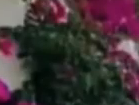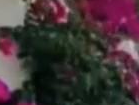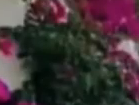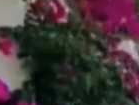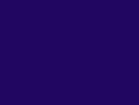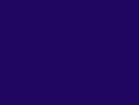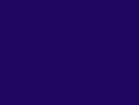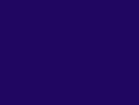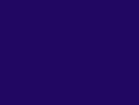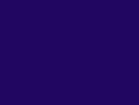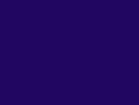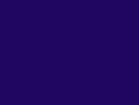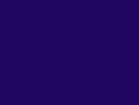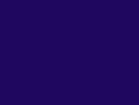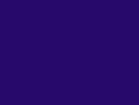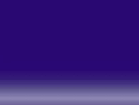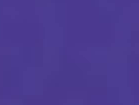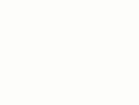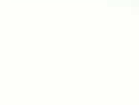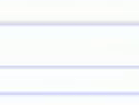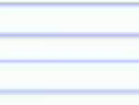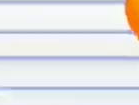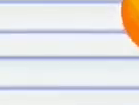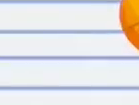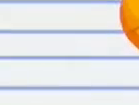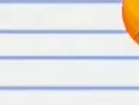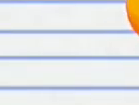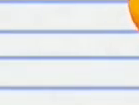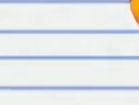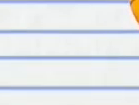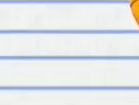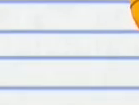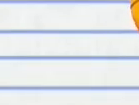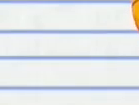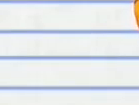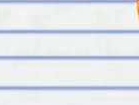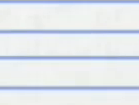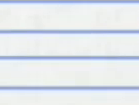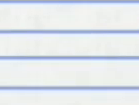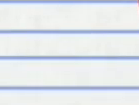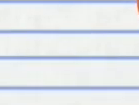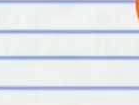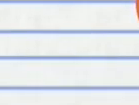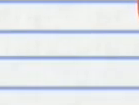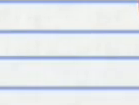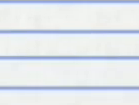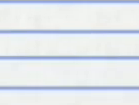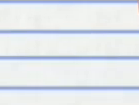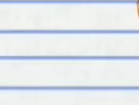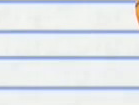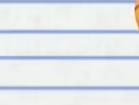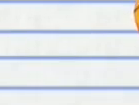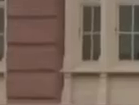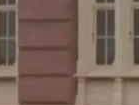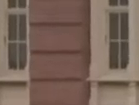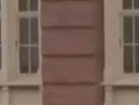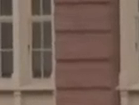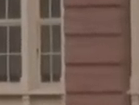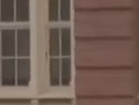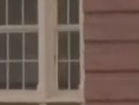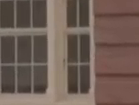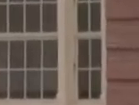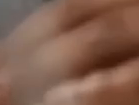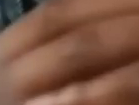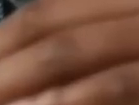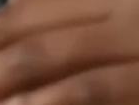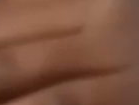Channing Noel, and BTC. We want to thank our sponsors for these wonderful prizes. We also want to send